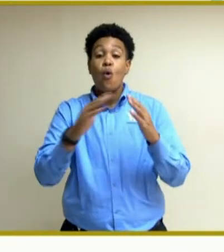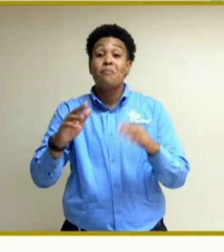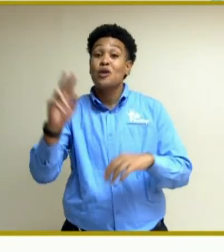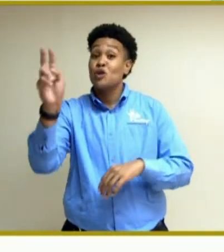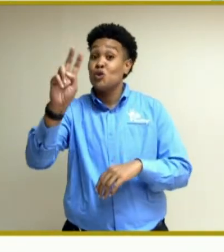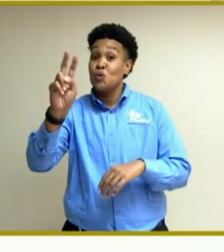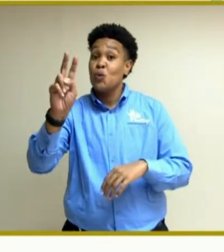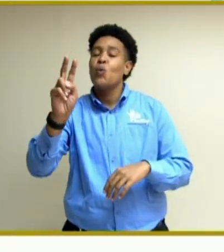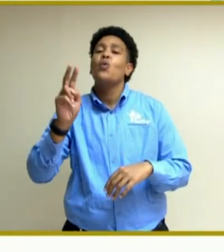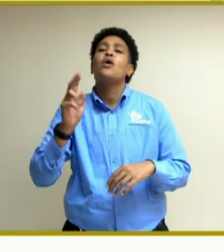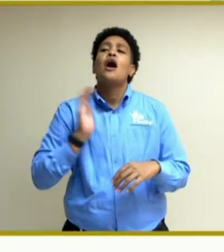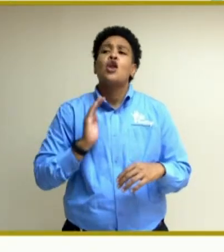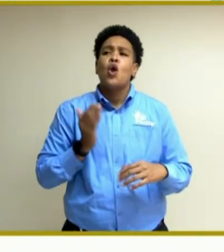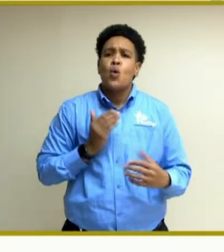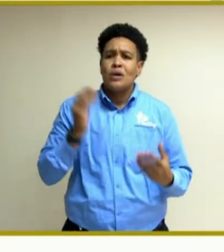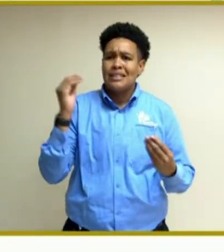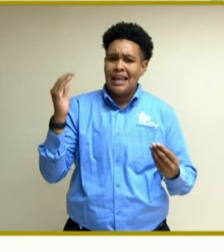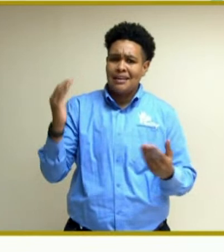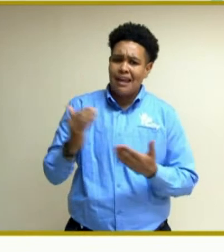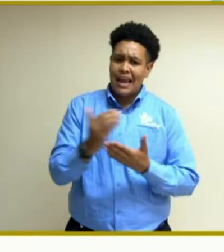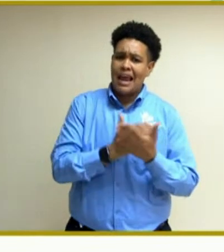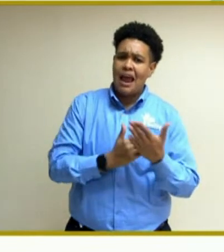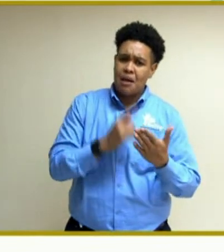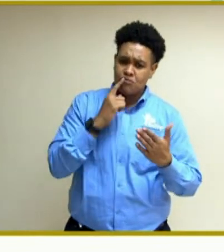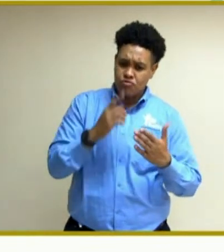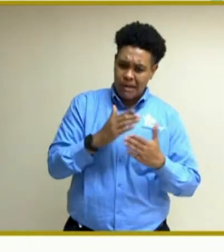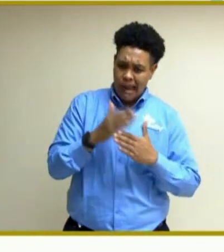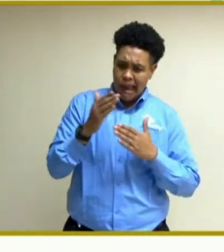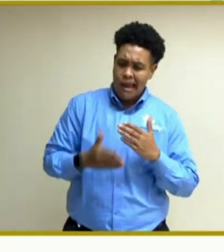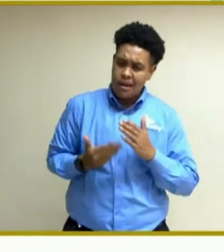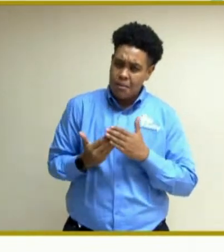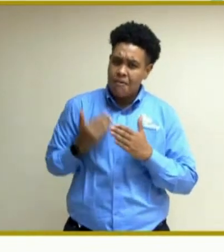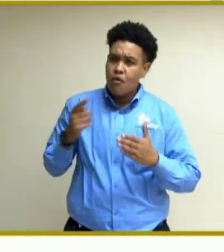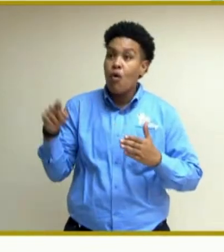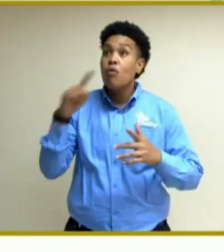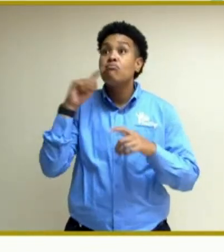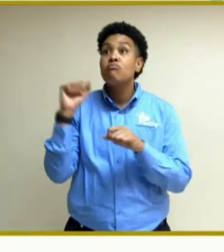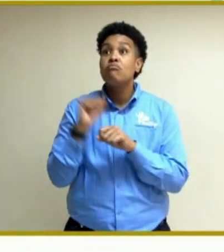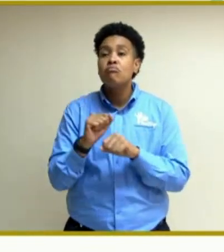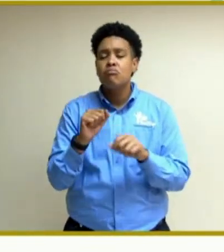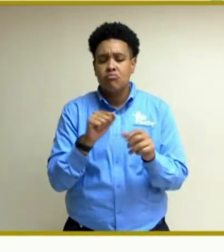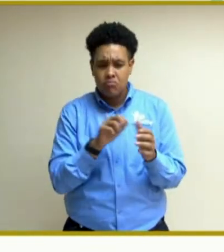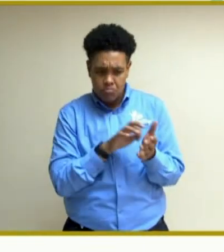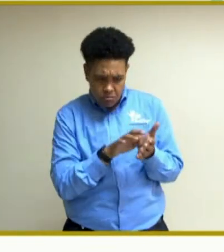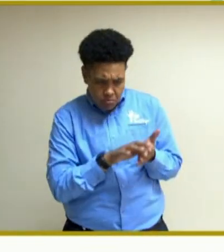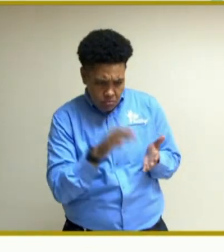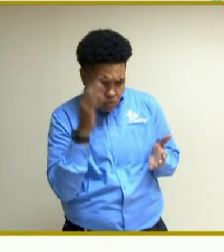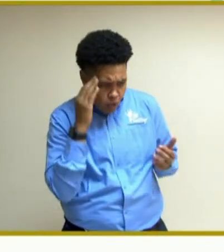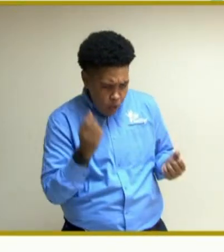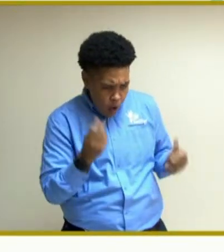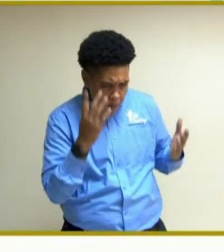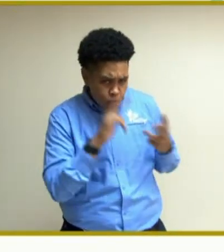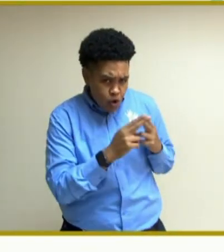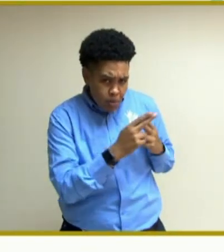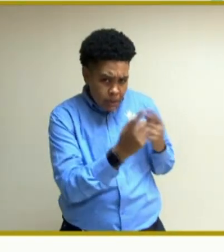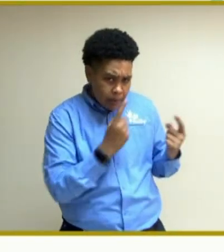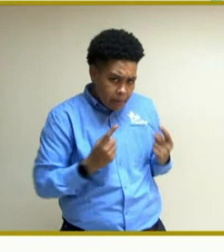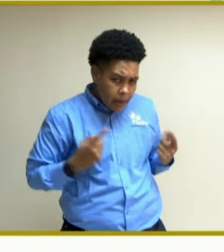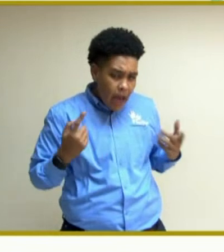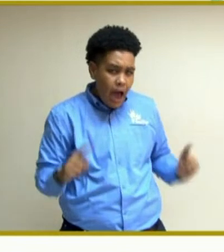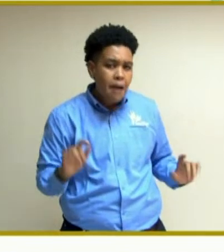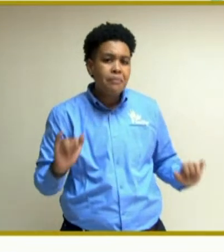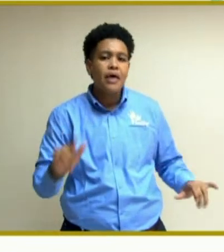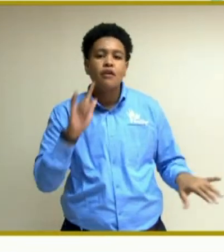and our data capture ended before they could account for some of the numbers. And